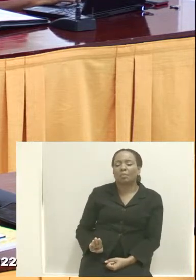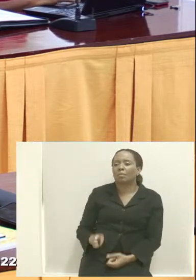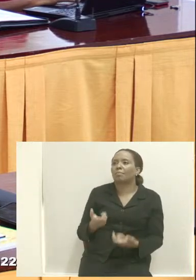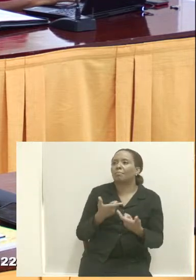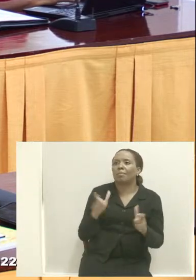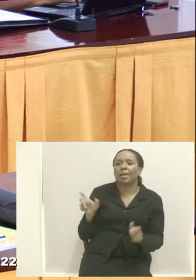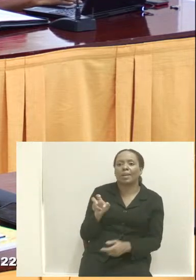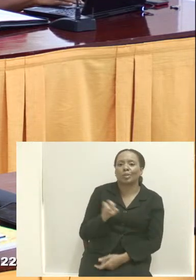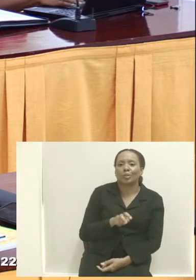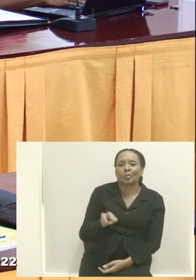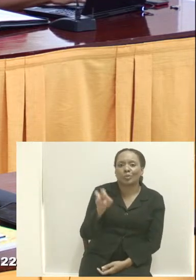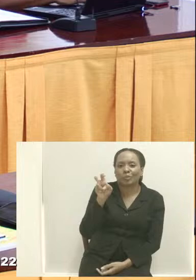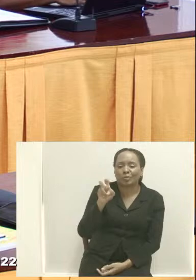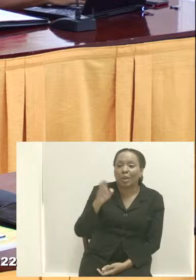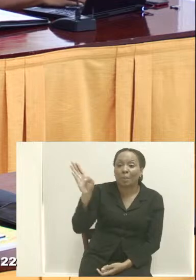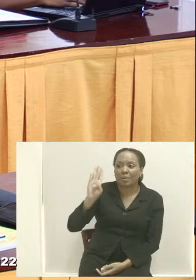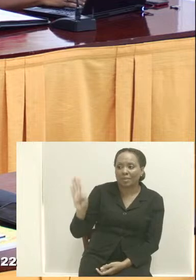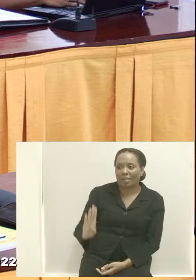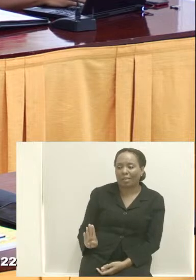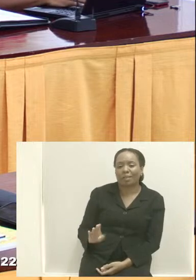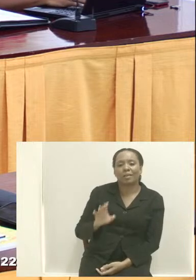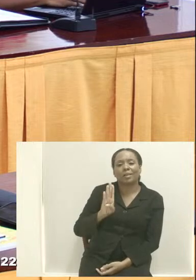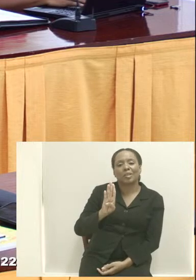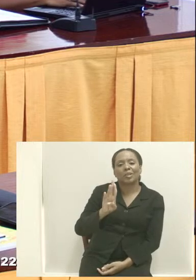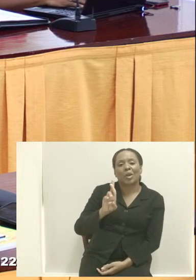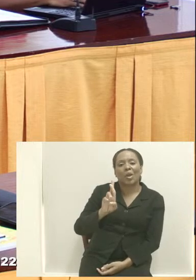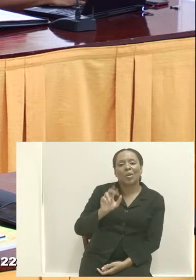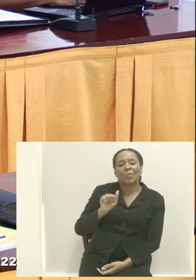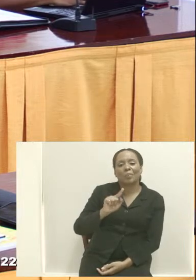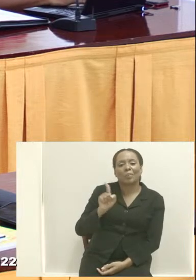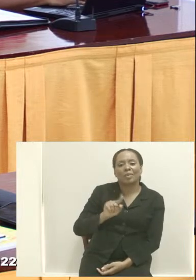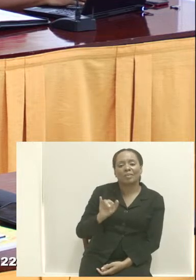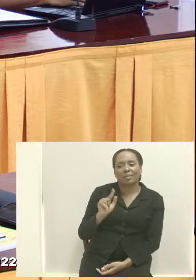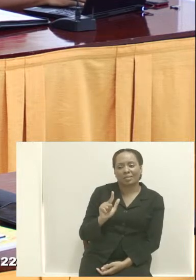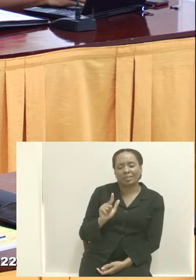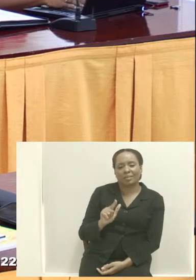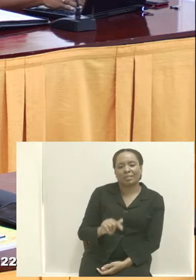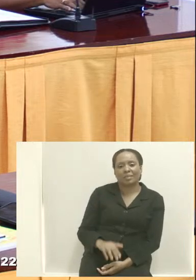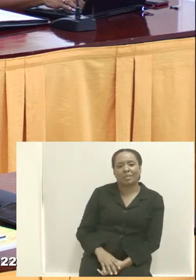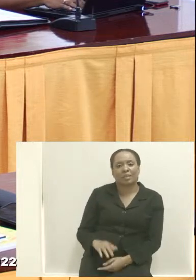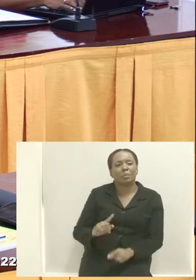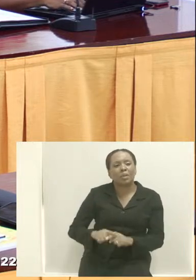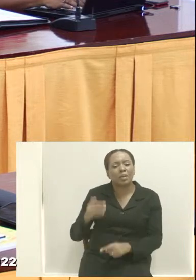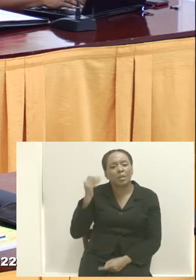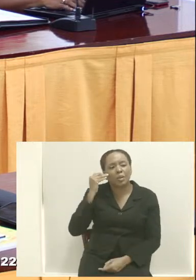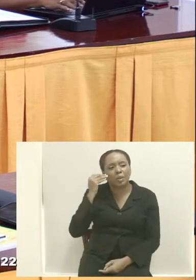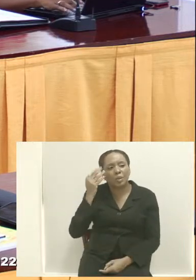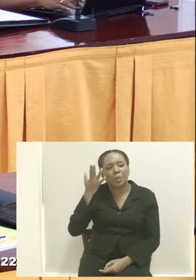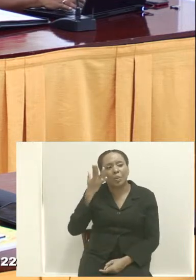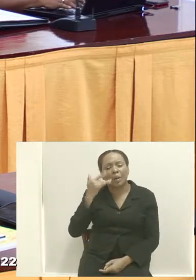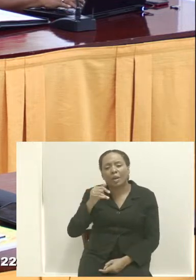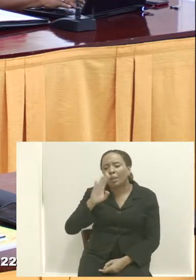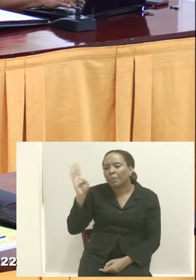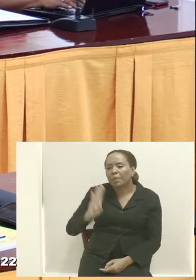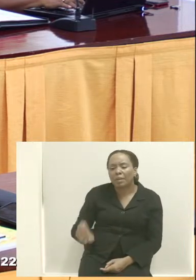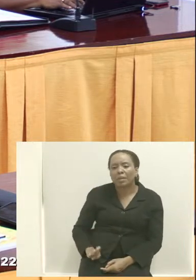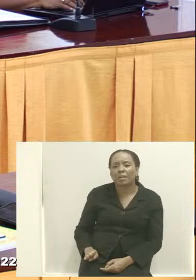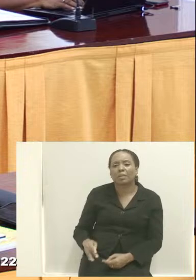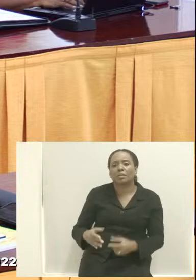But you know, ma'am, one of the things that sell Brazil, apart from the carnival experience,